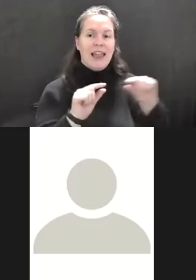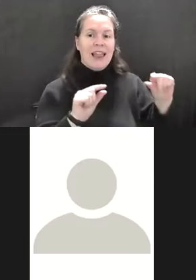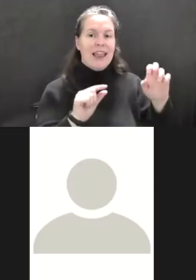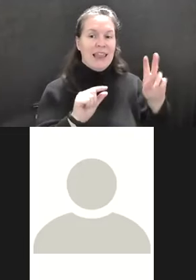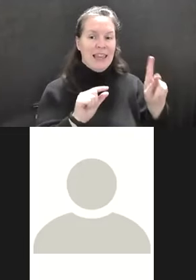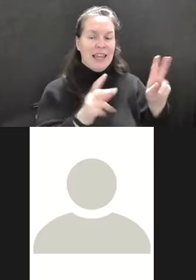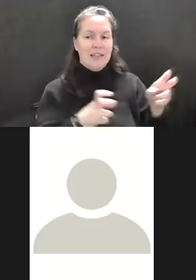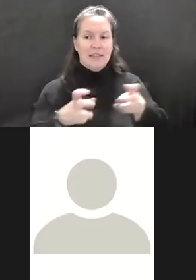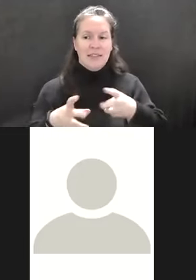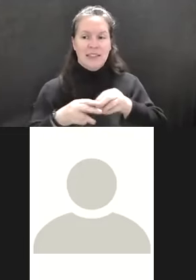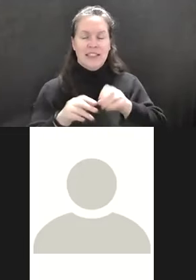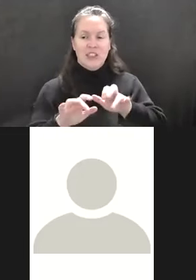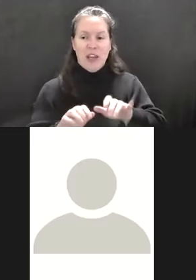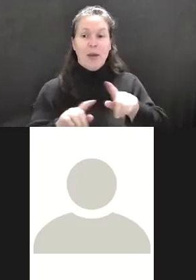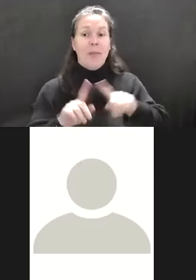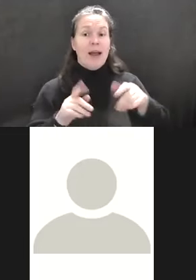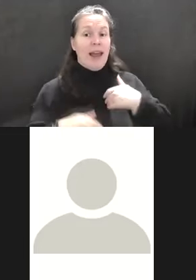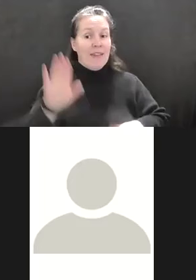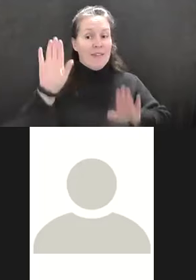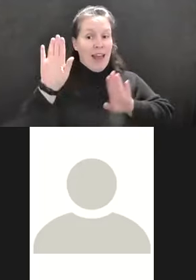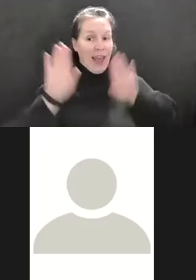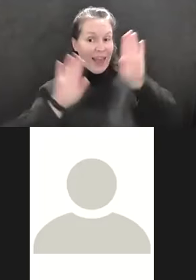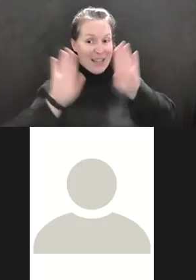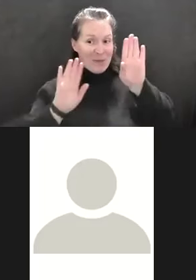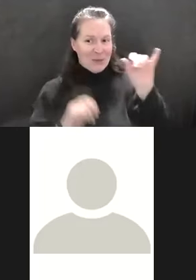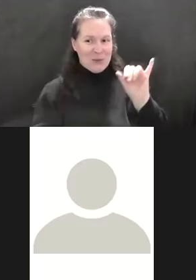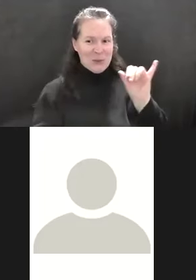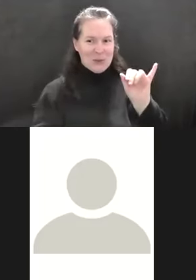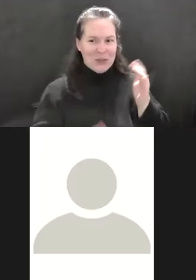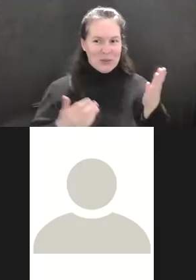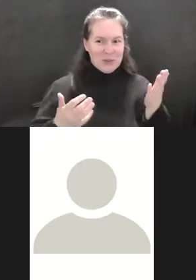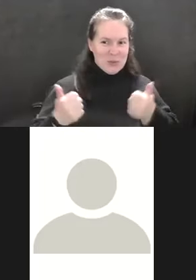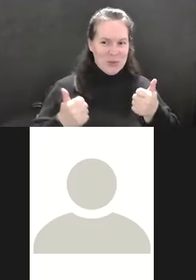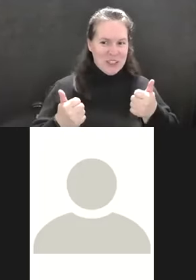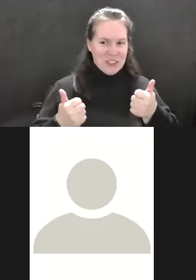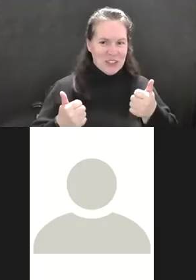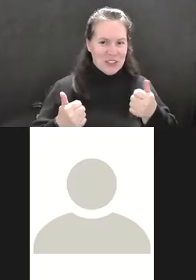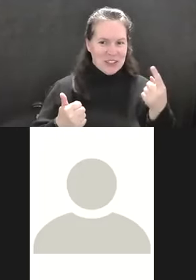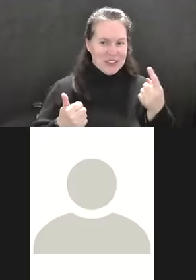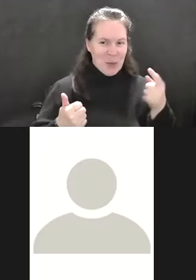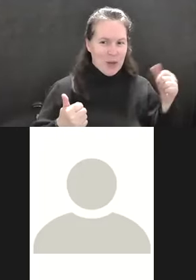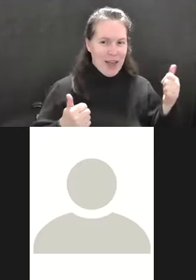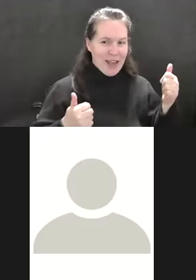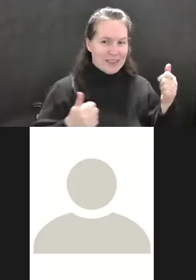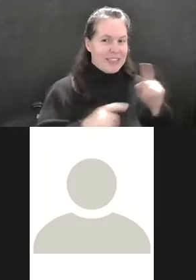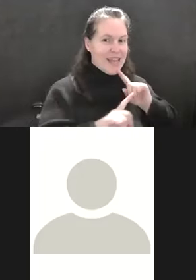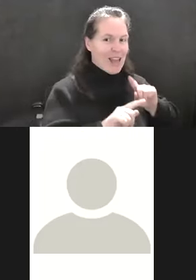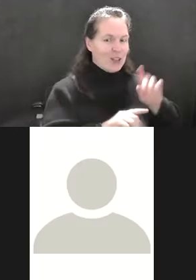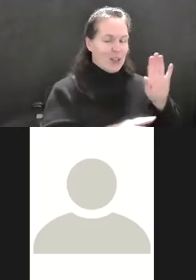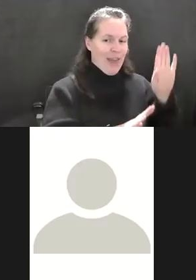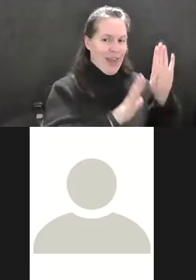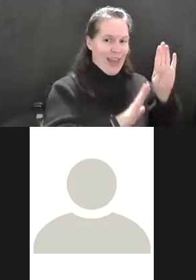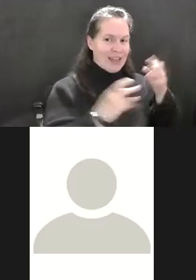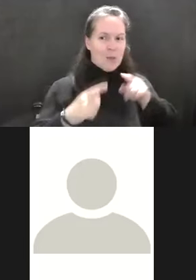could do that, but I got some hands up too. So do you want, can someone else do the hand piece while I send that